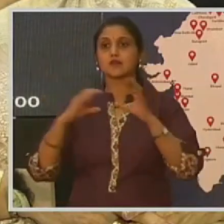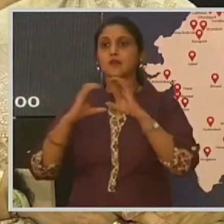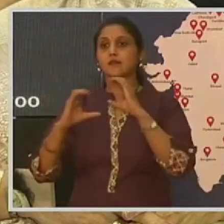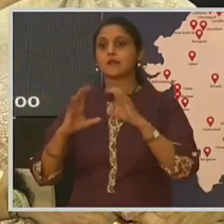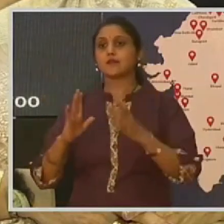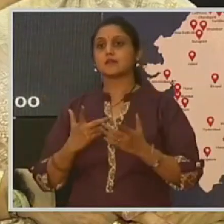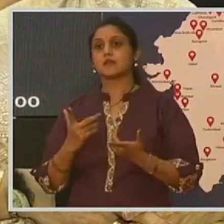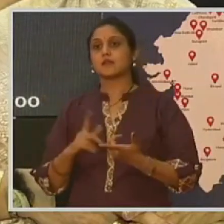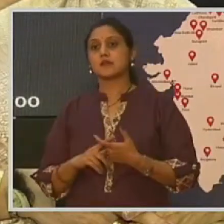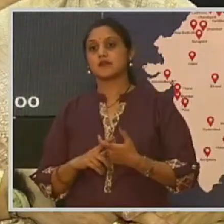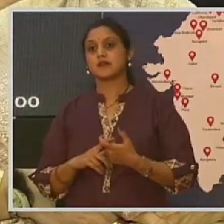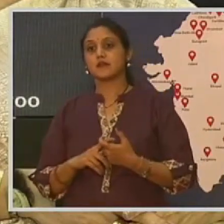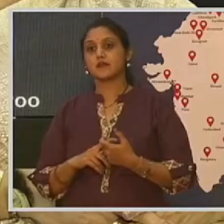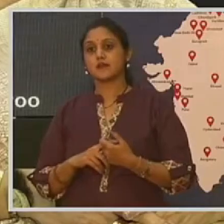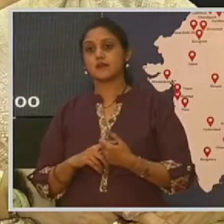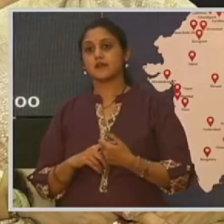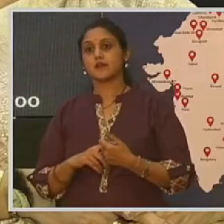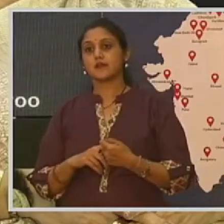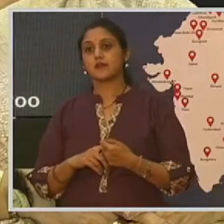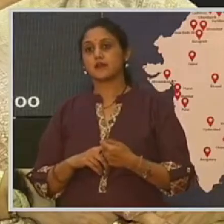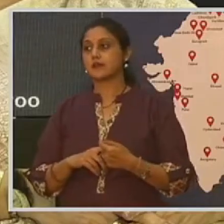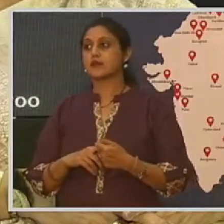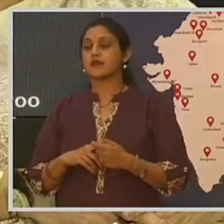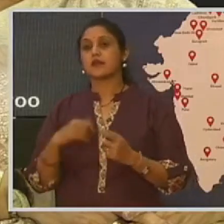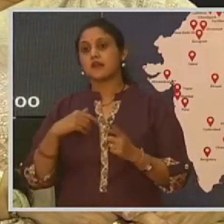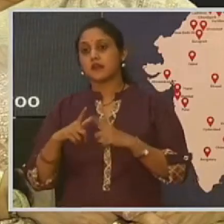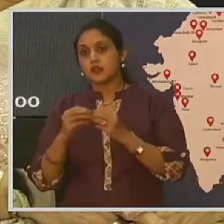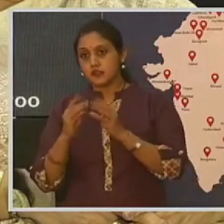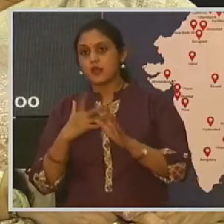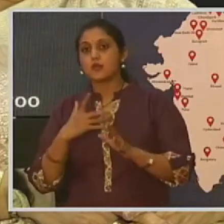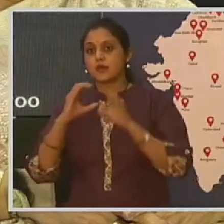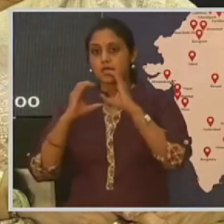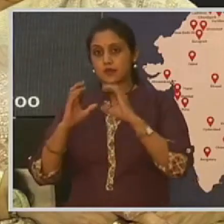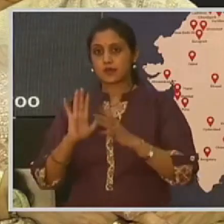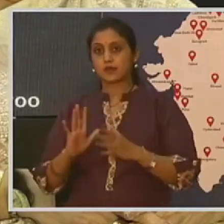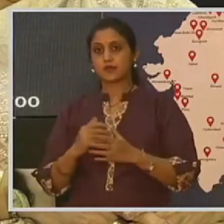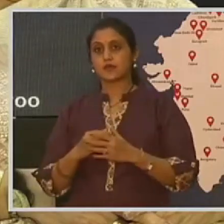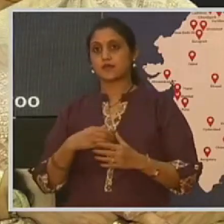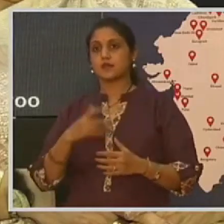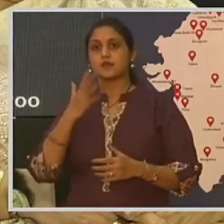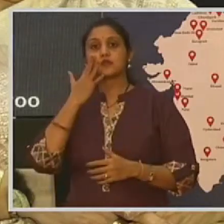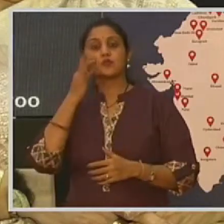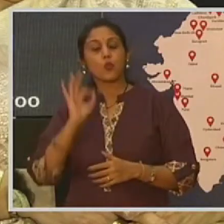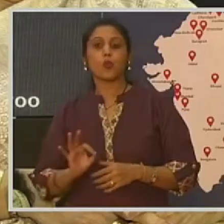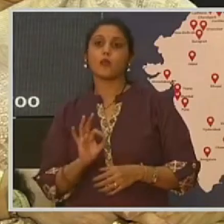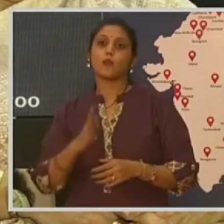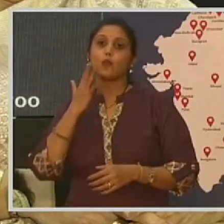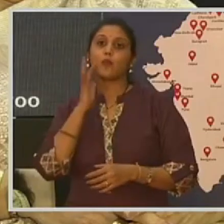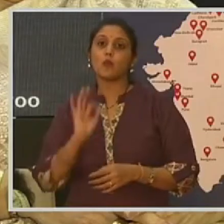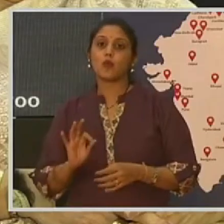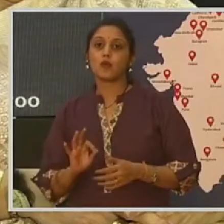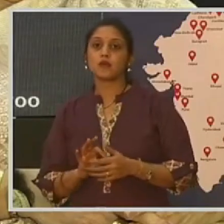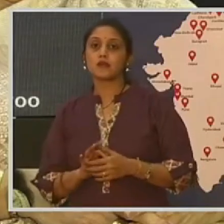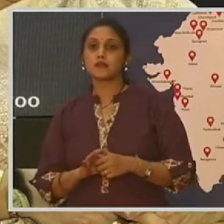me about connecting it to the employment, so it's very important to have